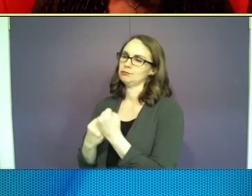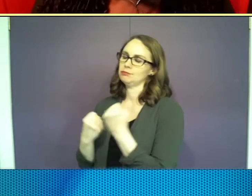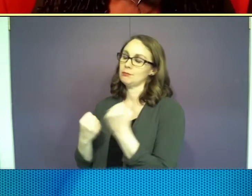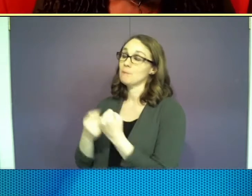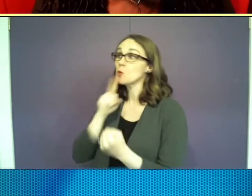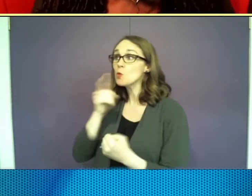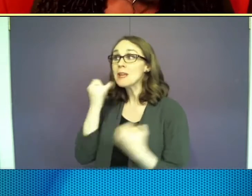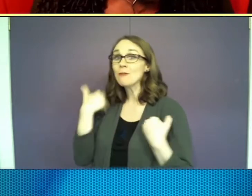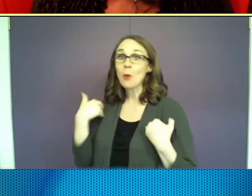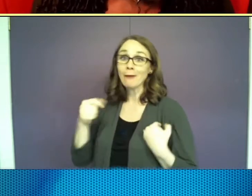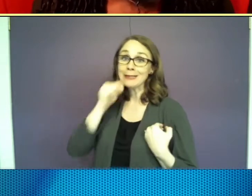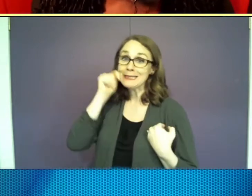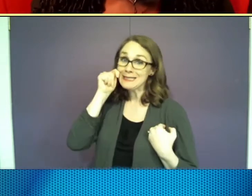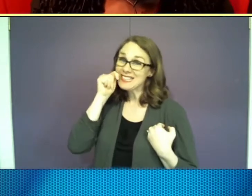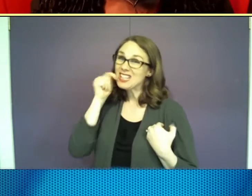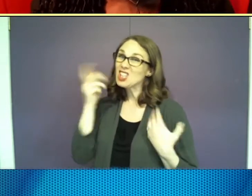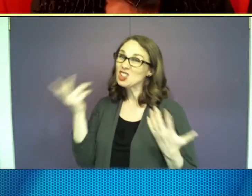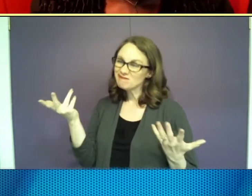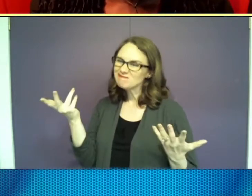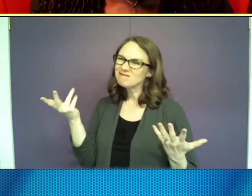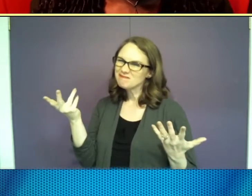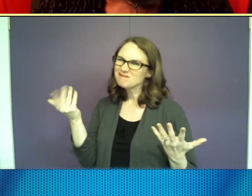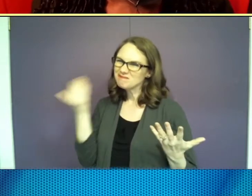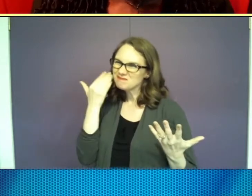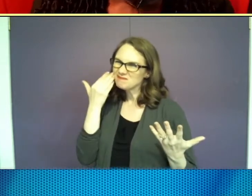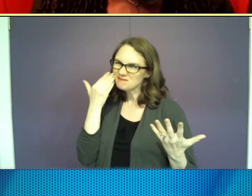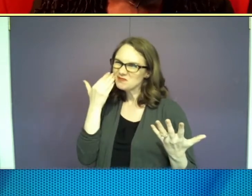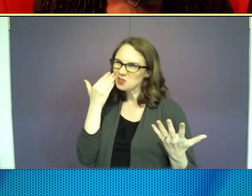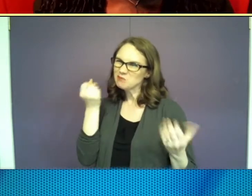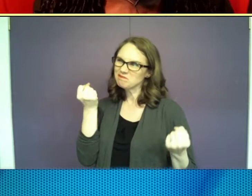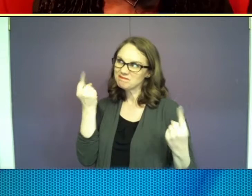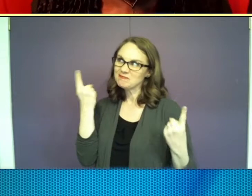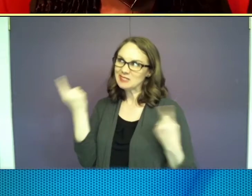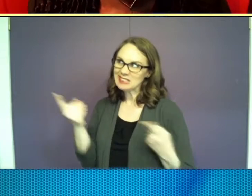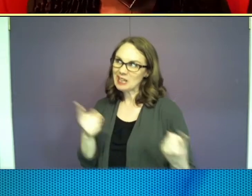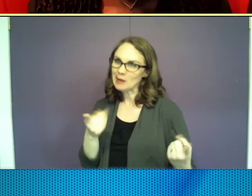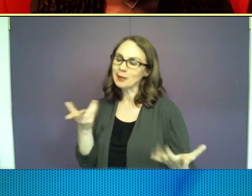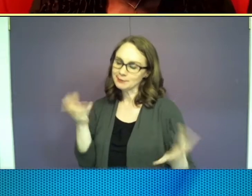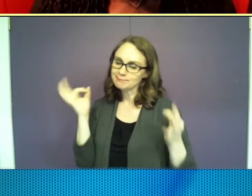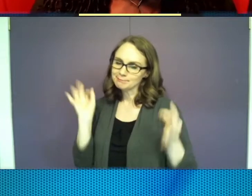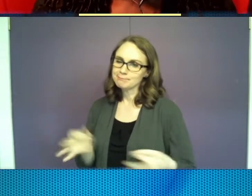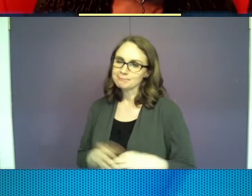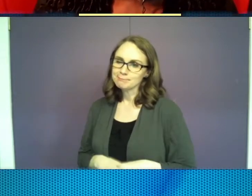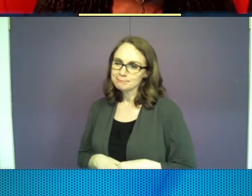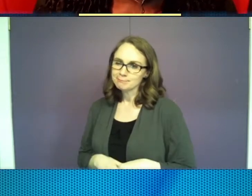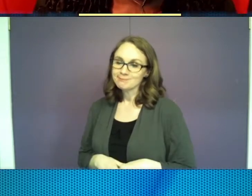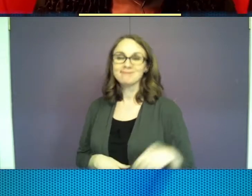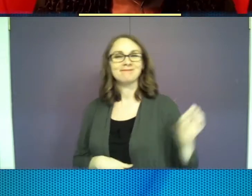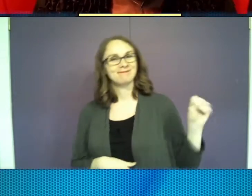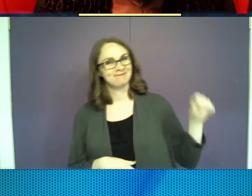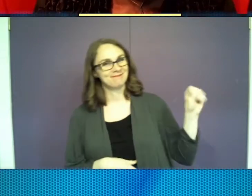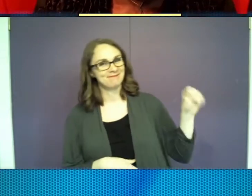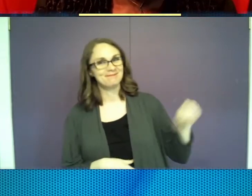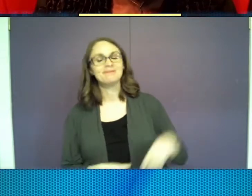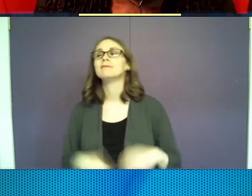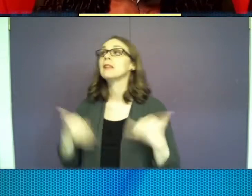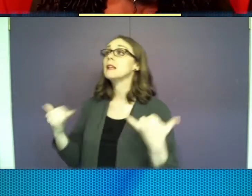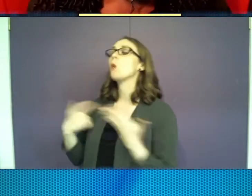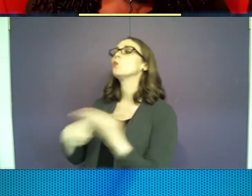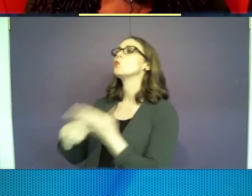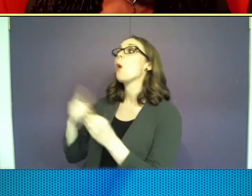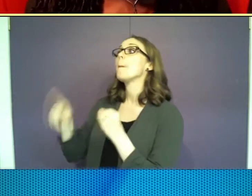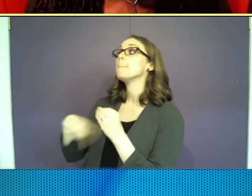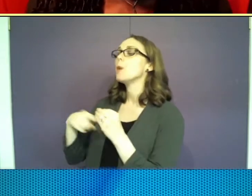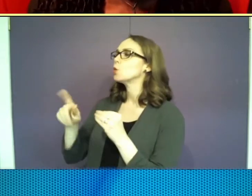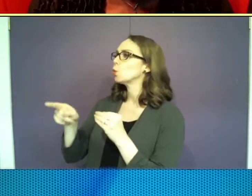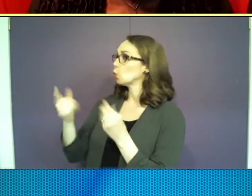you've got a teenager on your hands, you know a little bit about what's going on there. Definitely. Yeah. So let's talk about